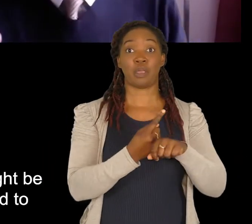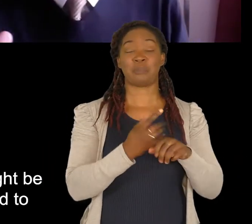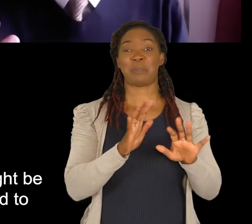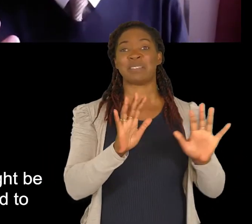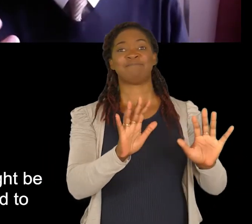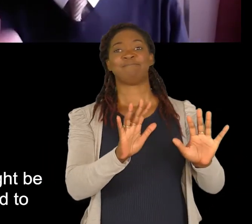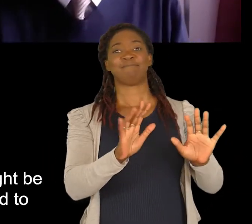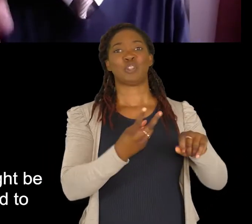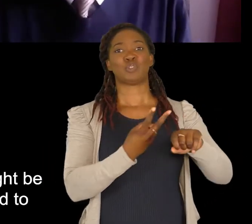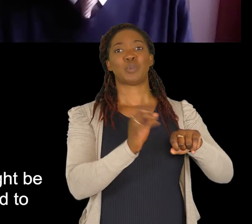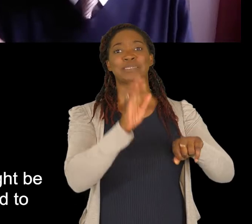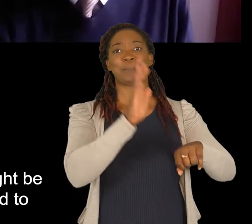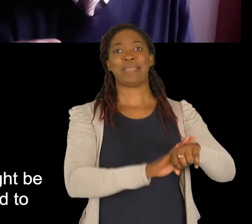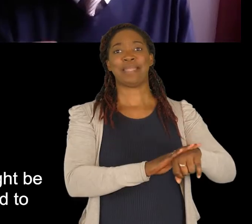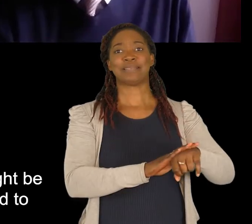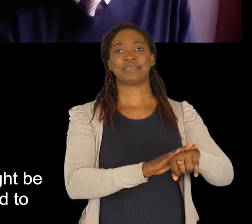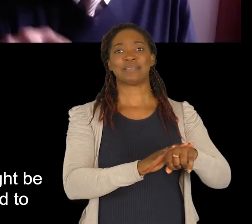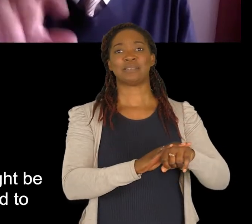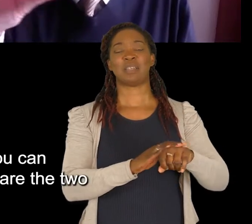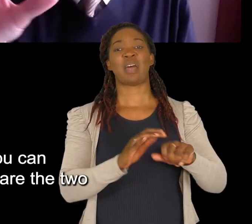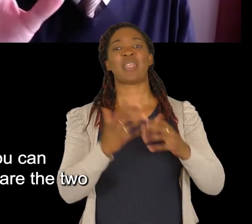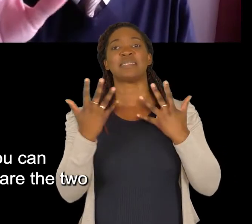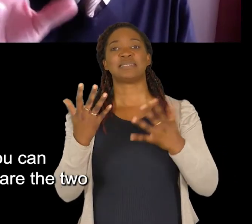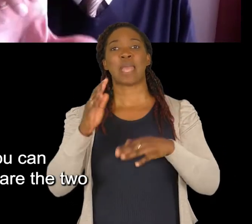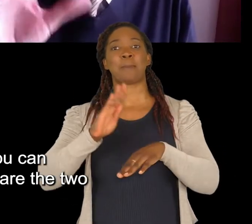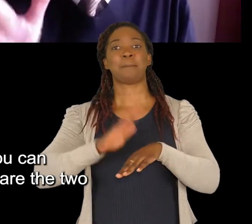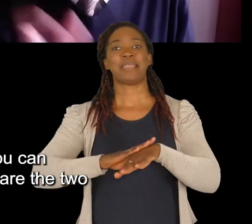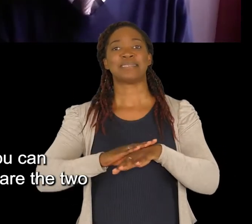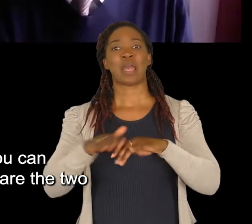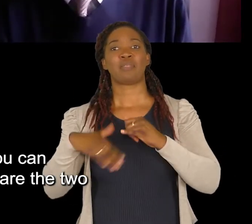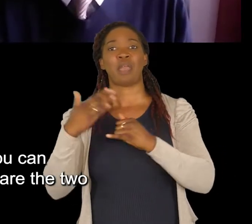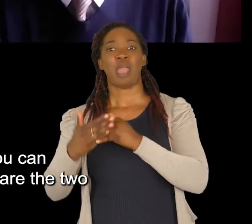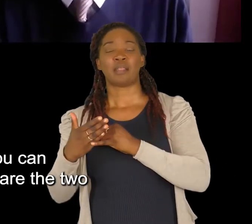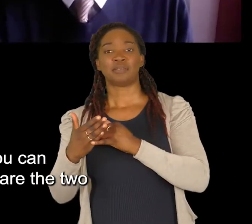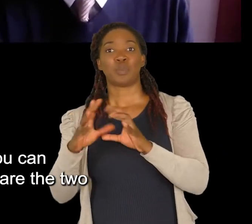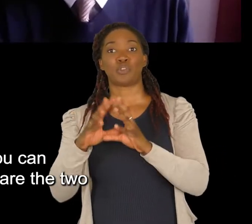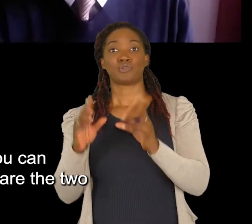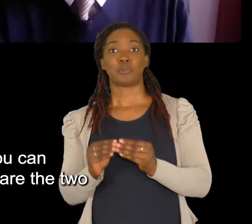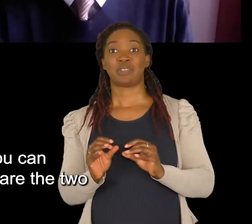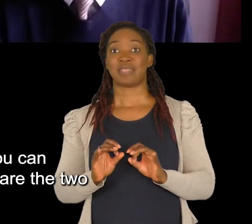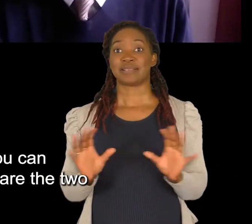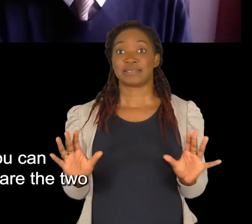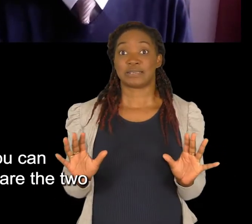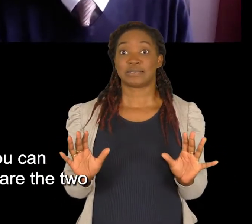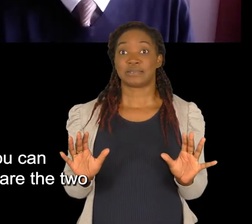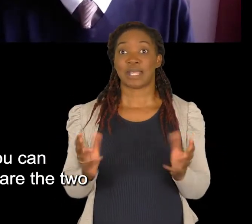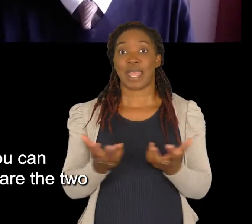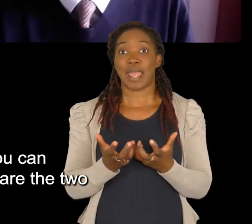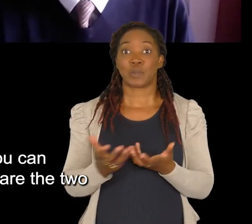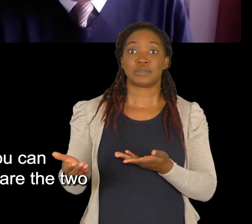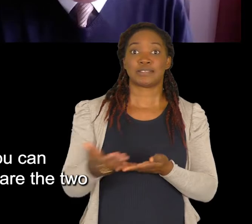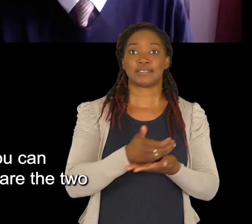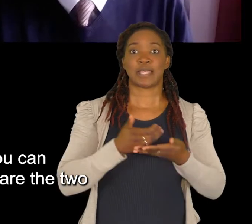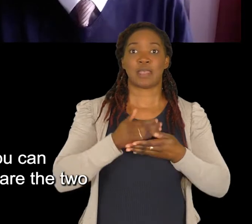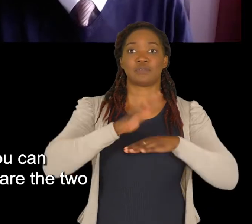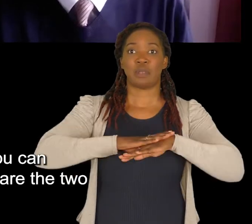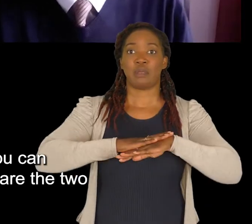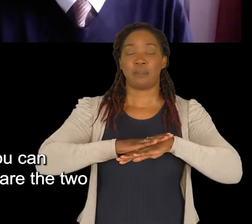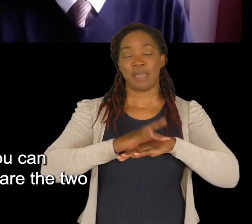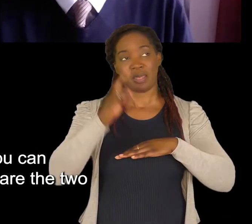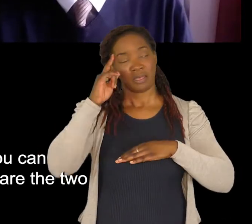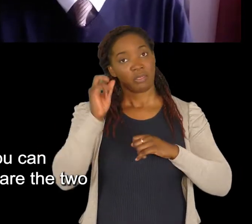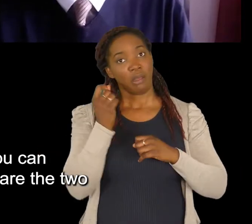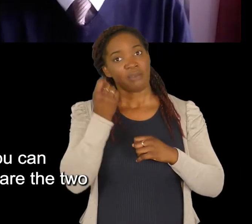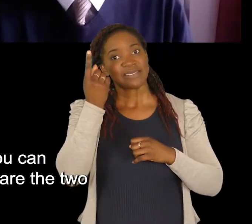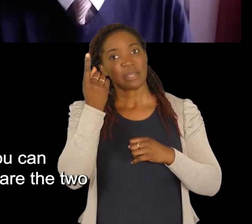be 20 minutes, right? With 10 minutes at the end to have a summary. So there's some really good tips that you can get from people. But I think the idea